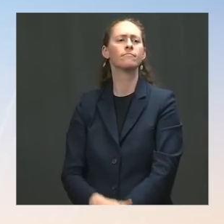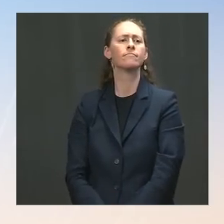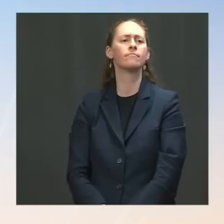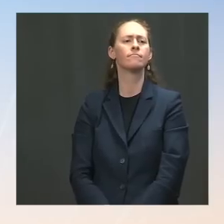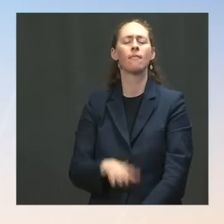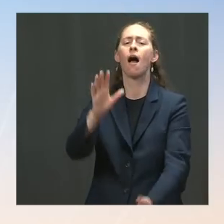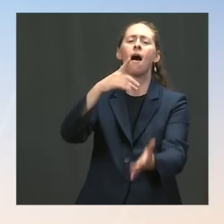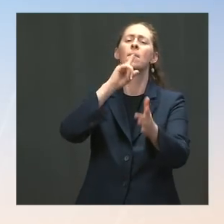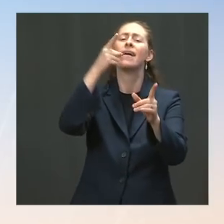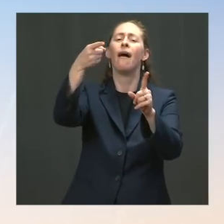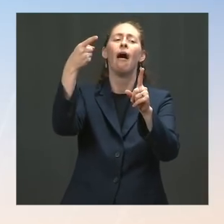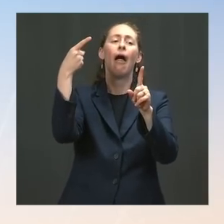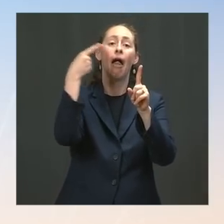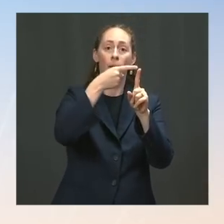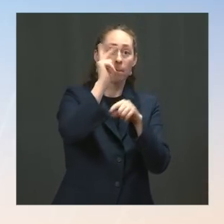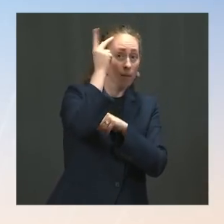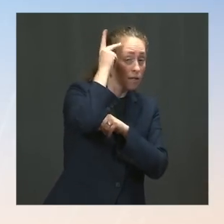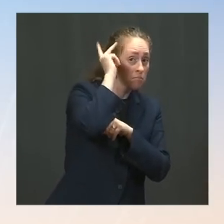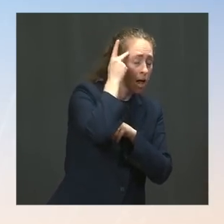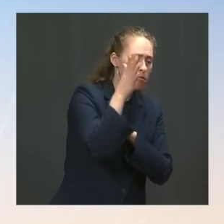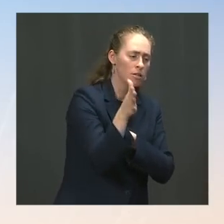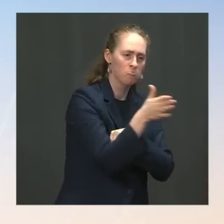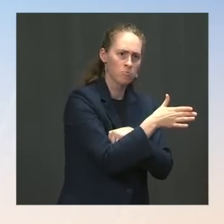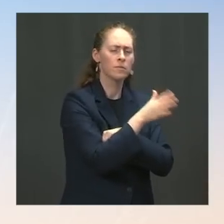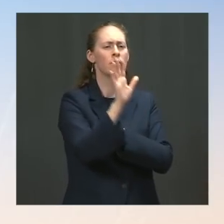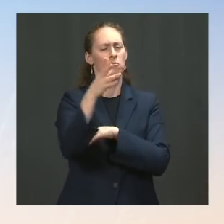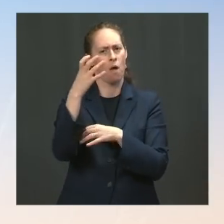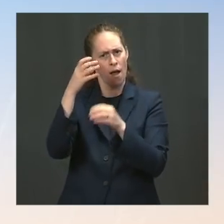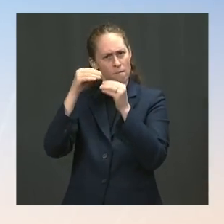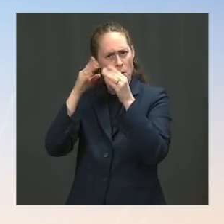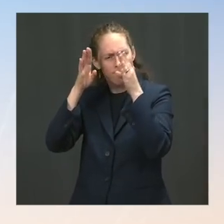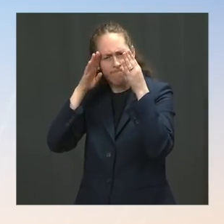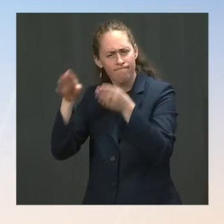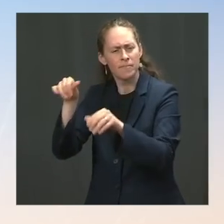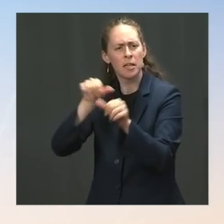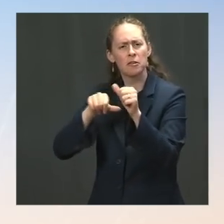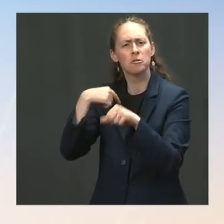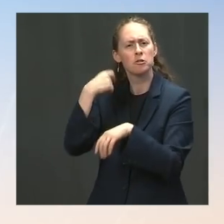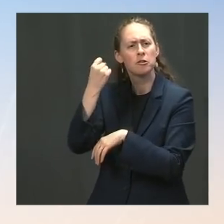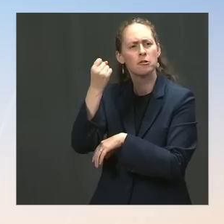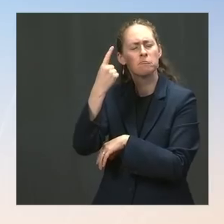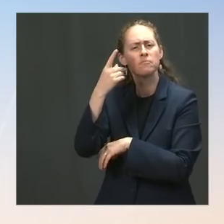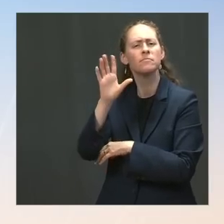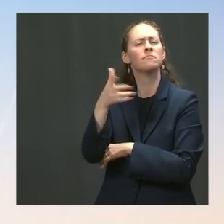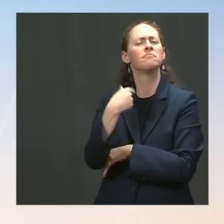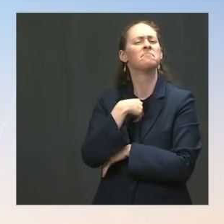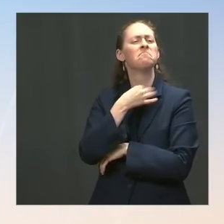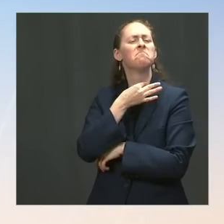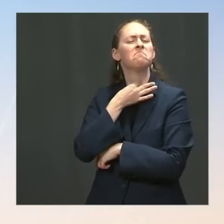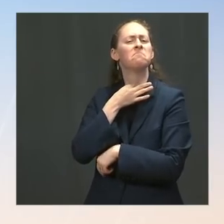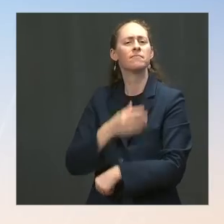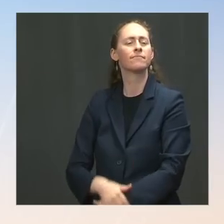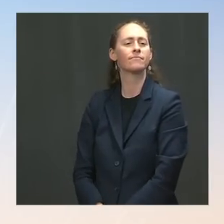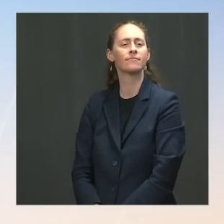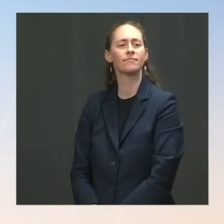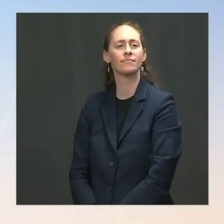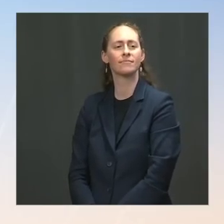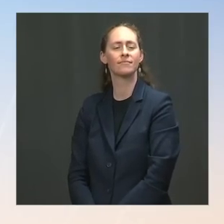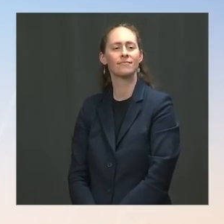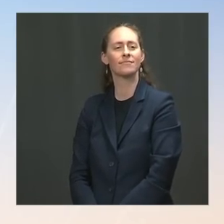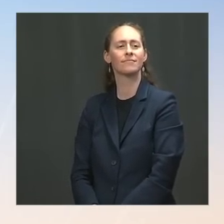of science. I wonder what mechanisms, what sticks, what sort of consequences might the